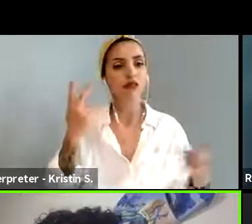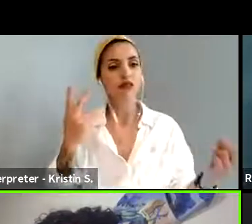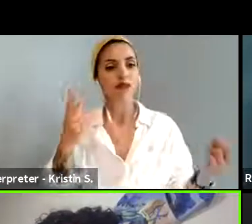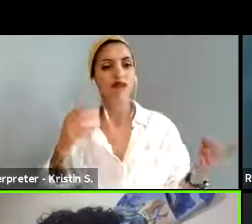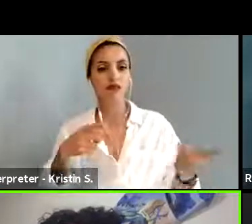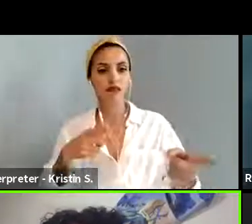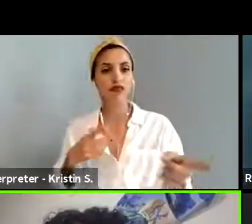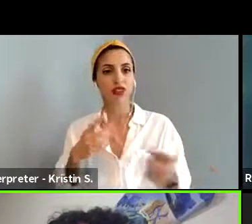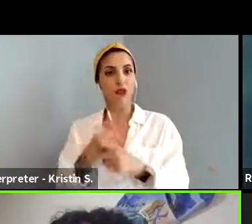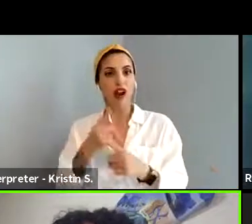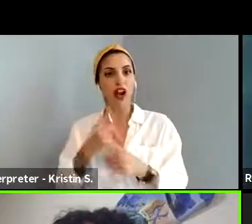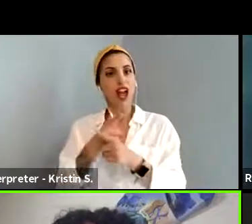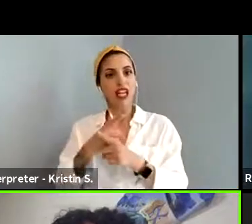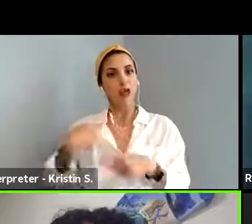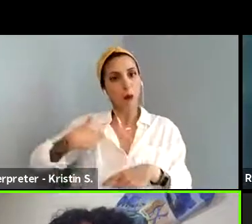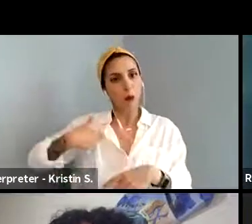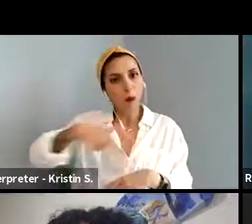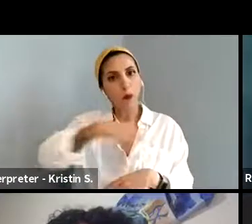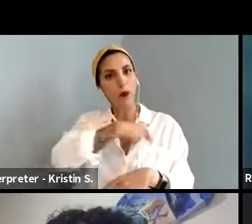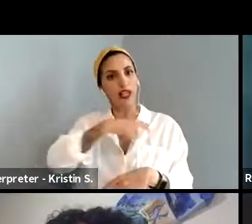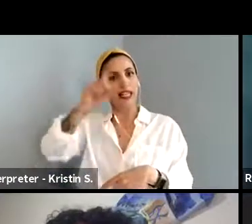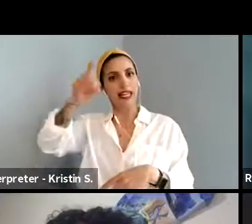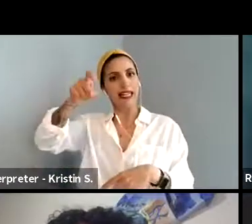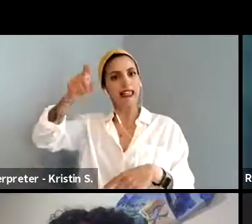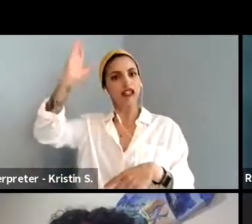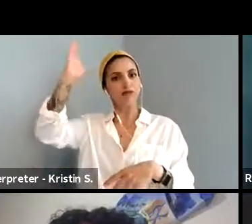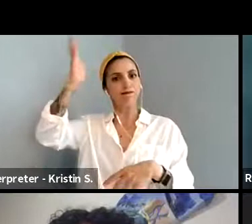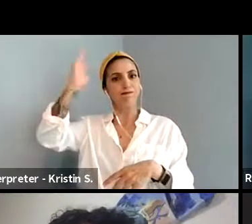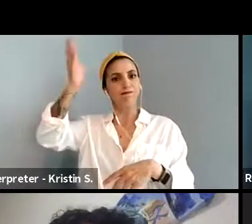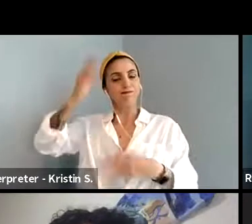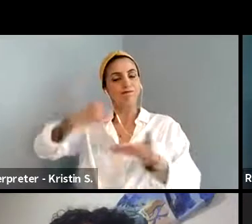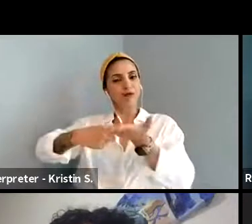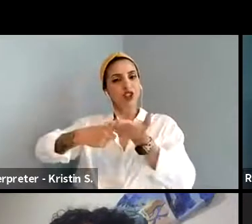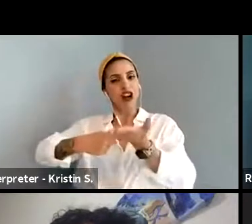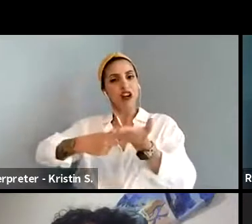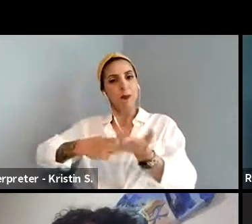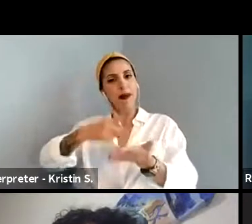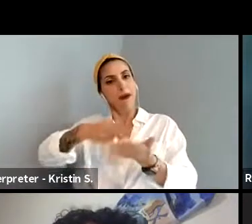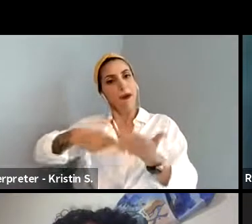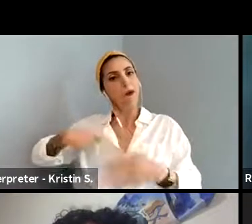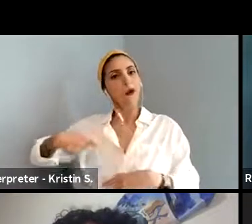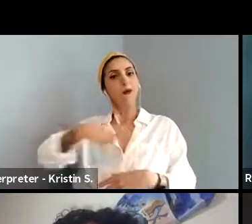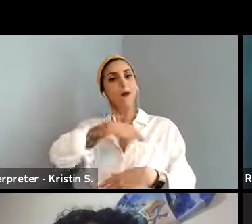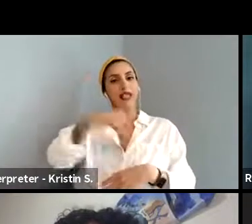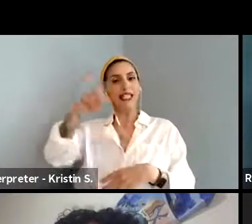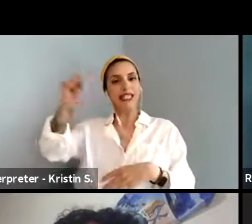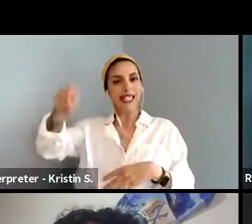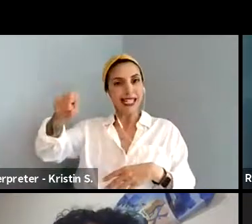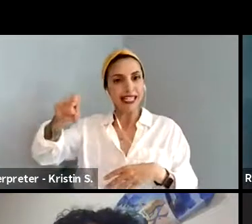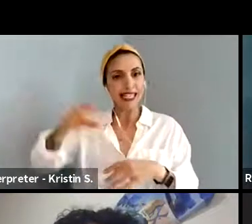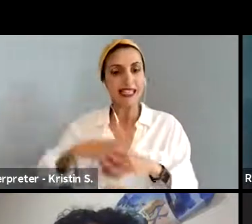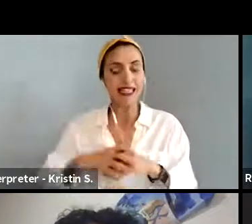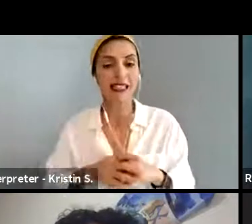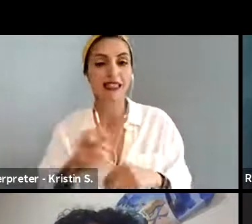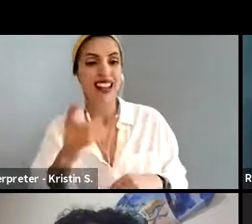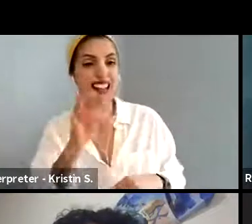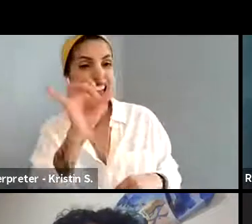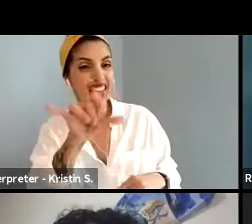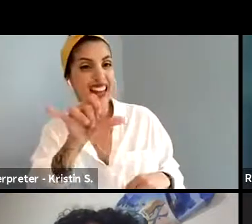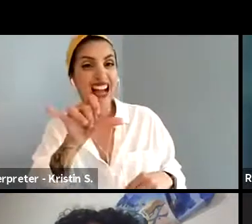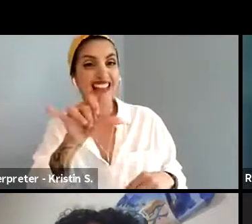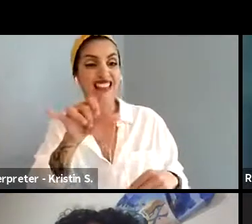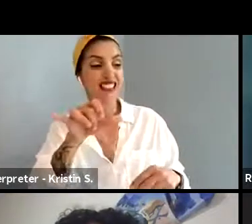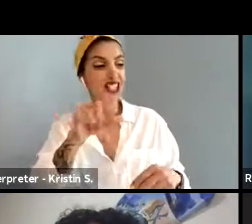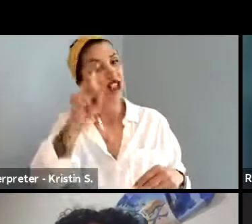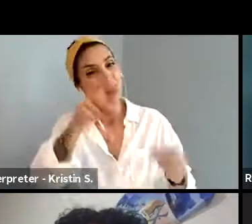out for what we need. And that should be a required key core element of the people who have the power